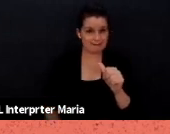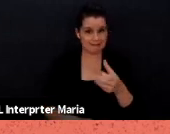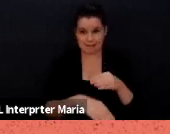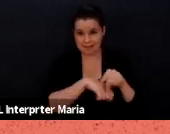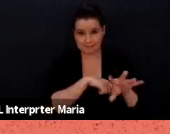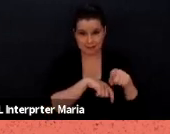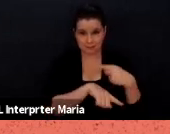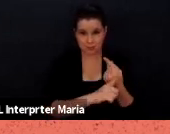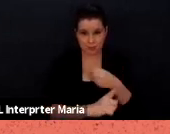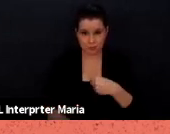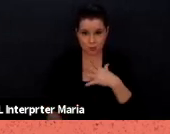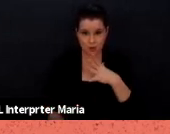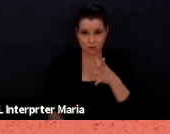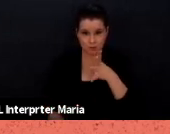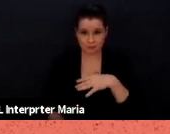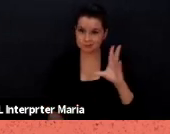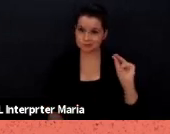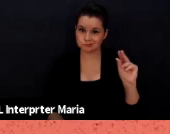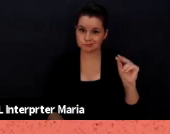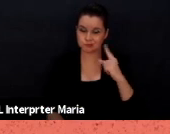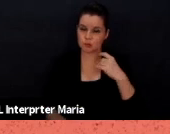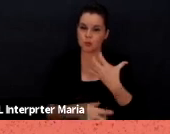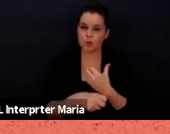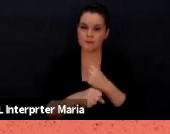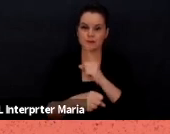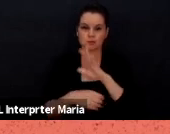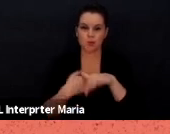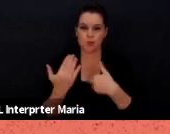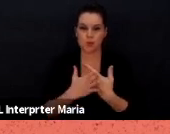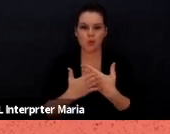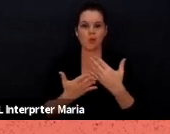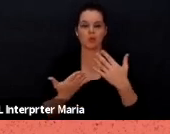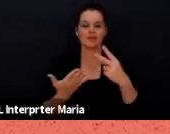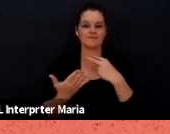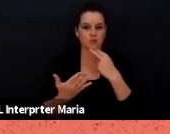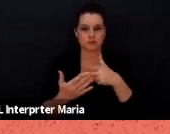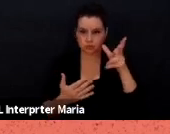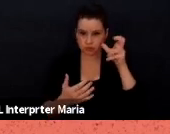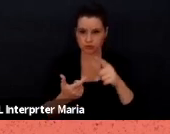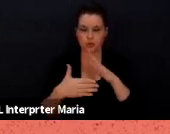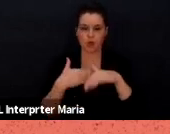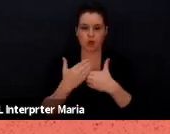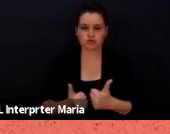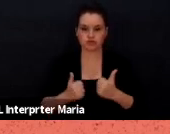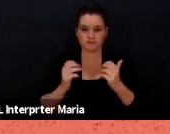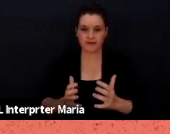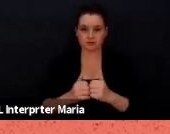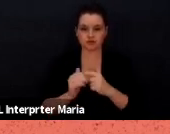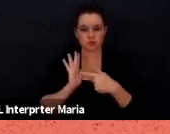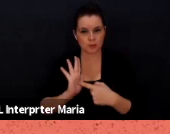women. And we want to make sure that all voices are heard and all survivors are